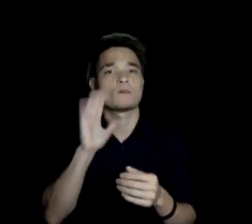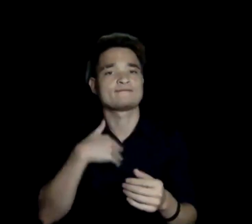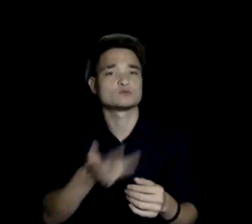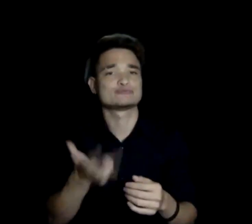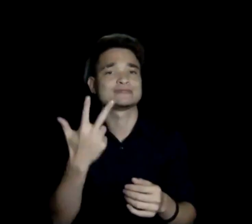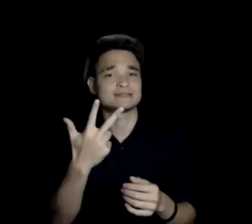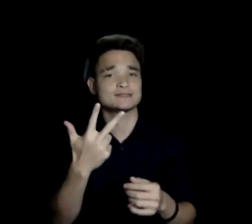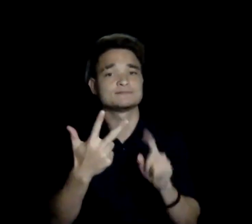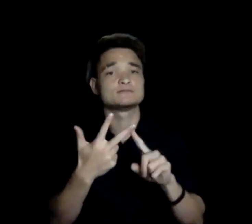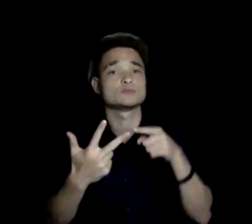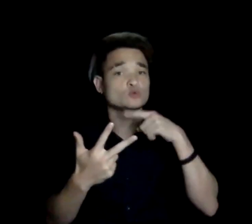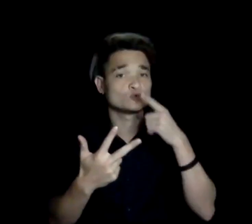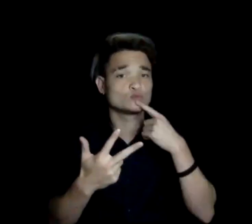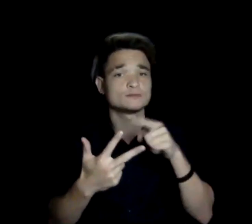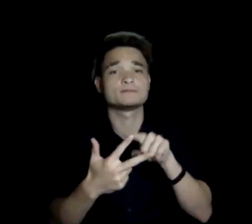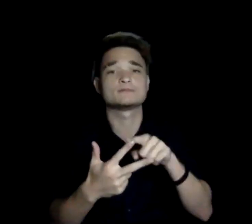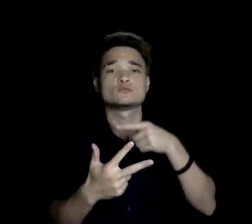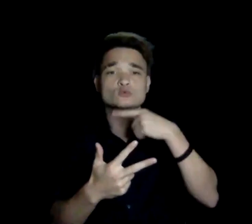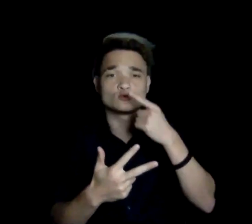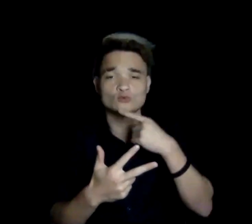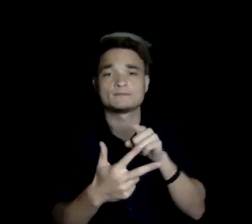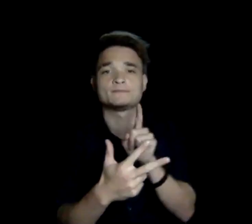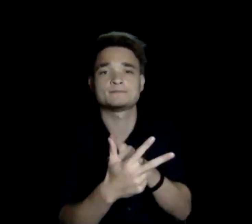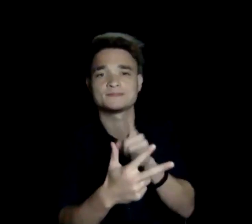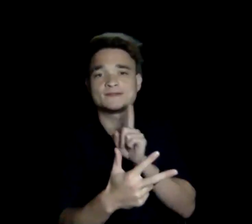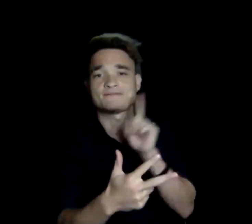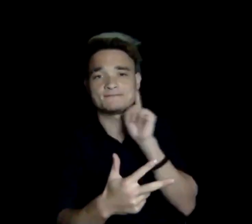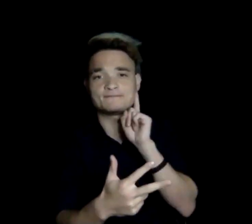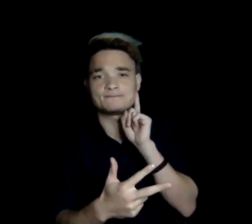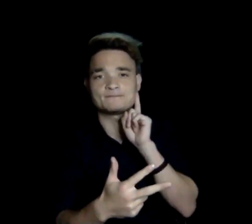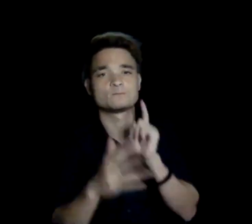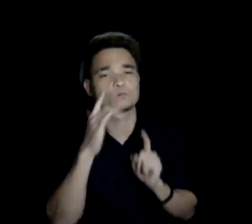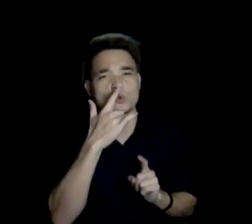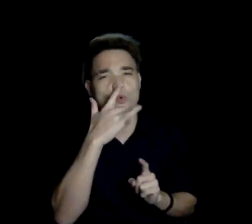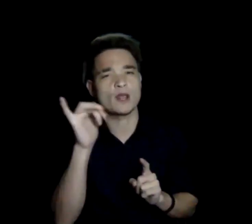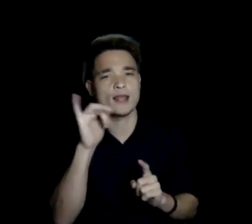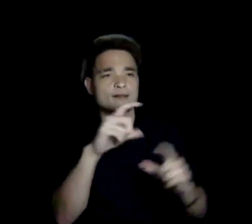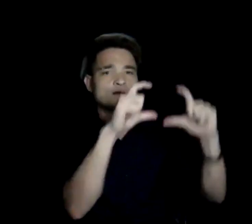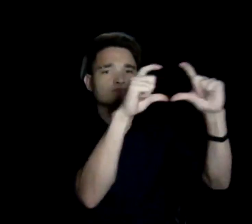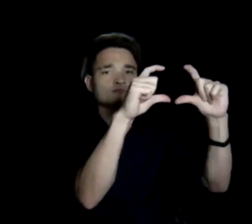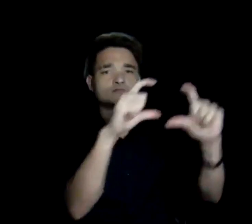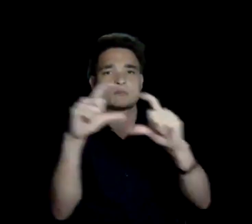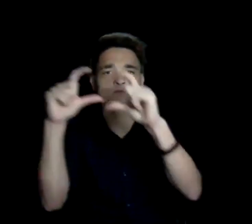long or if it's more short. If it is longer, there will be 3 interpreters, 2 hearing and 1 deaf.